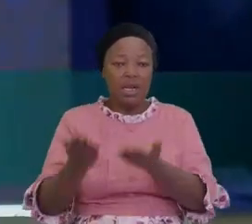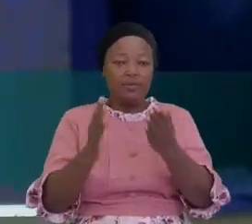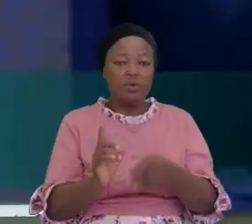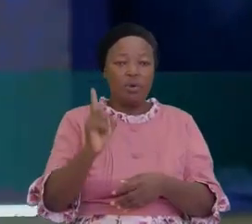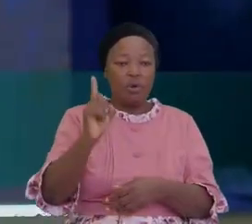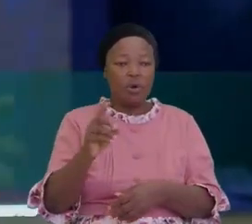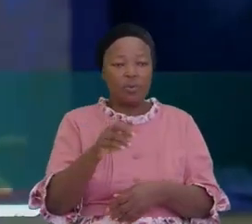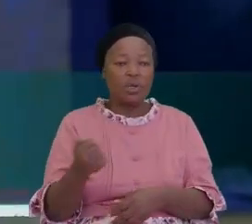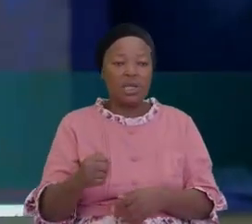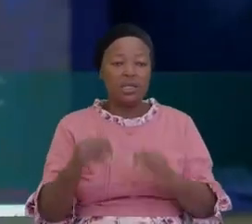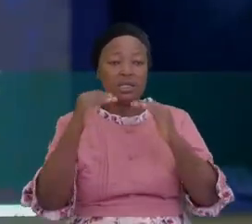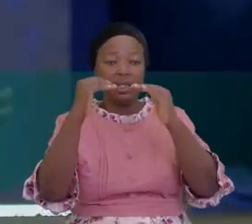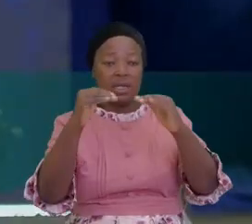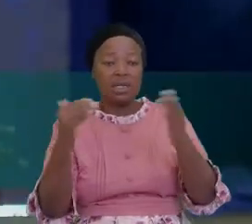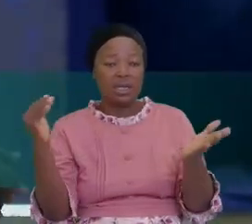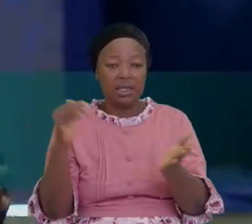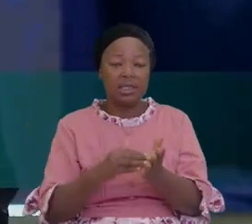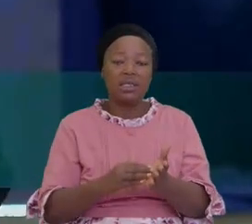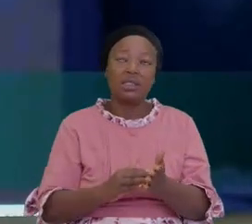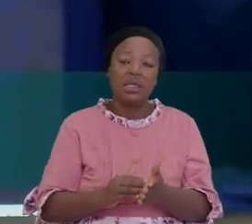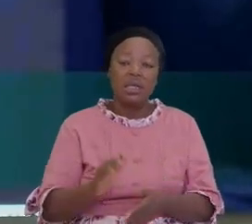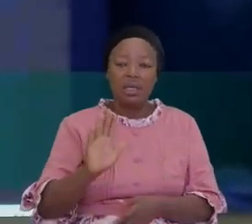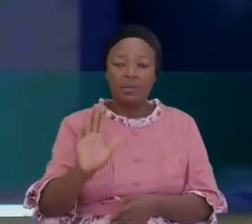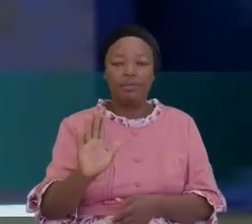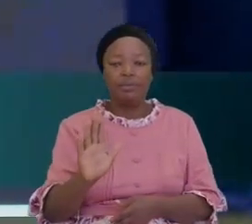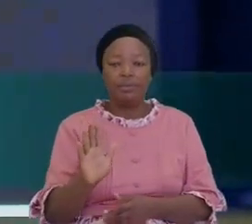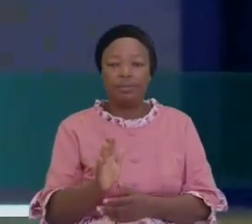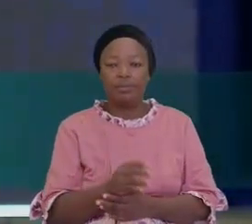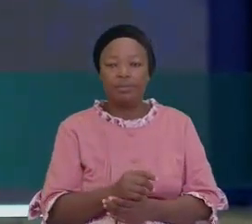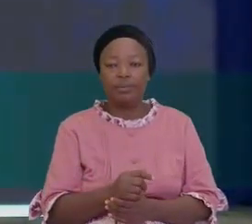his standard against him.